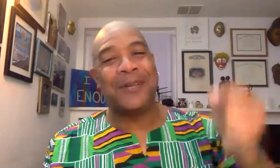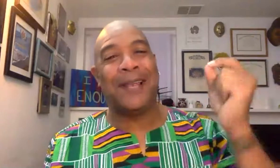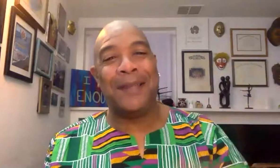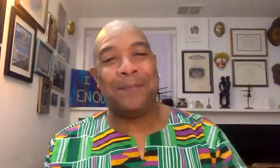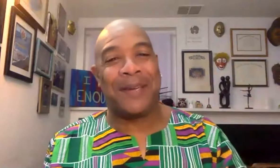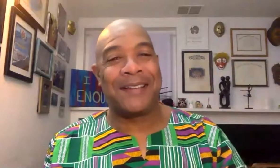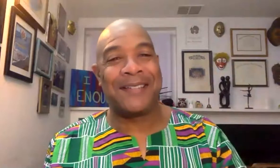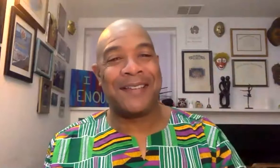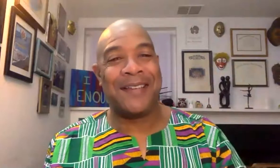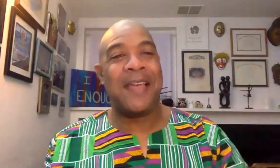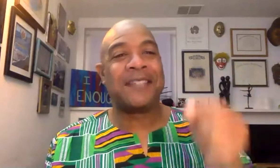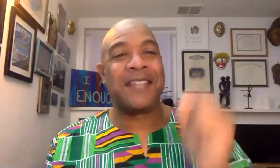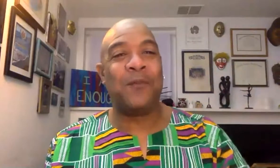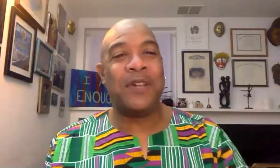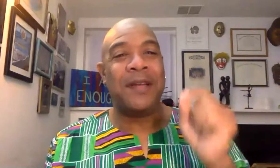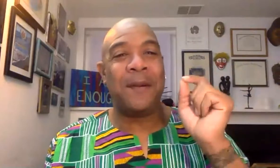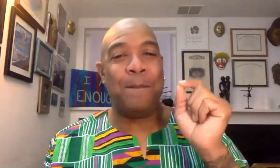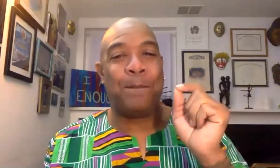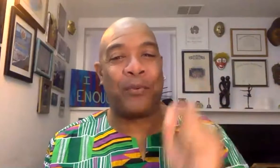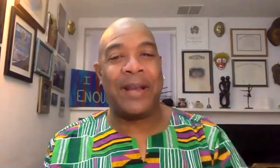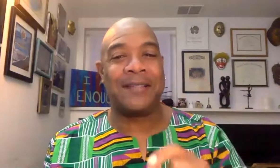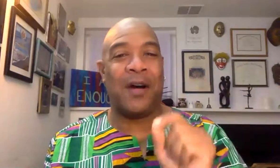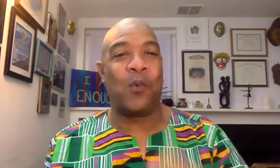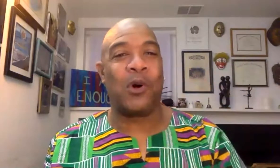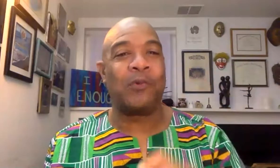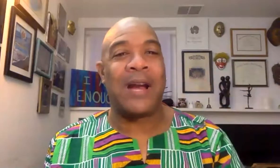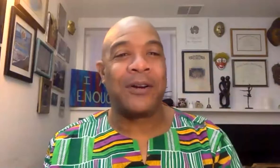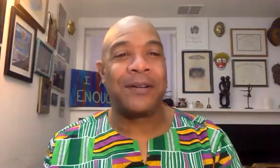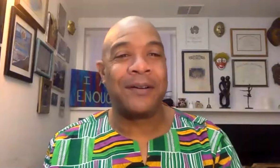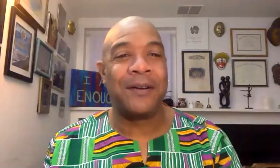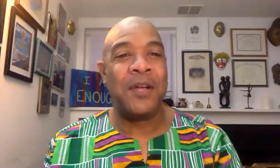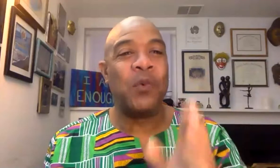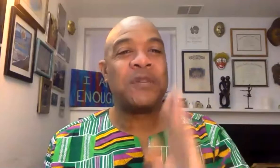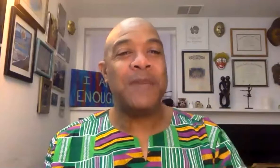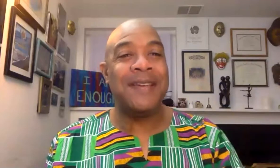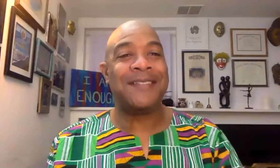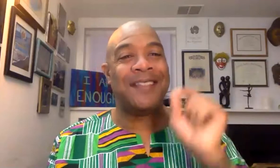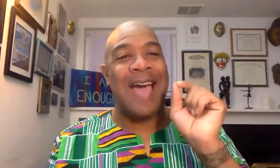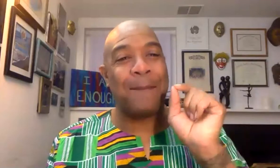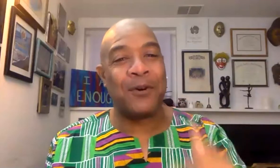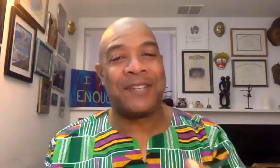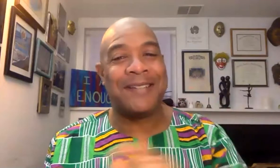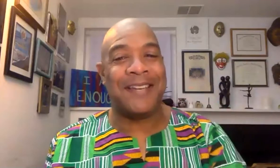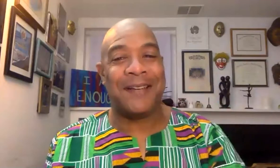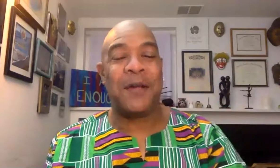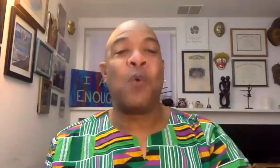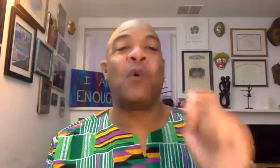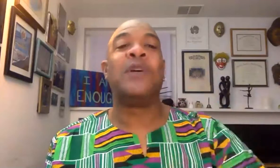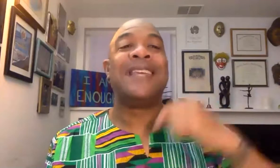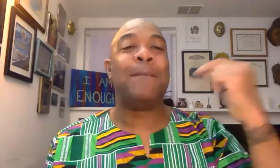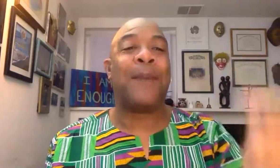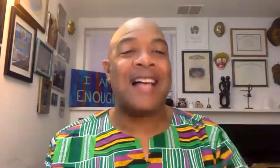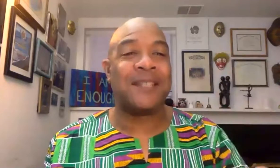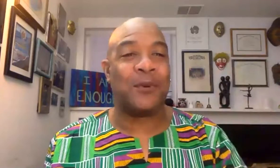single Olympics, someone breaks a world record, which means that that person did what